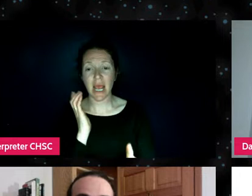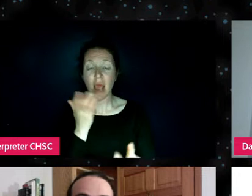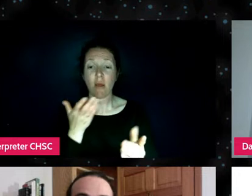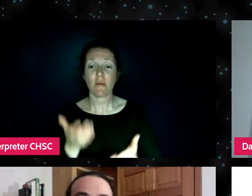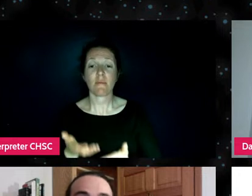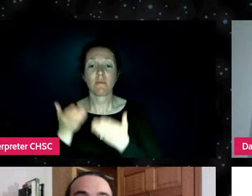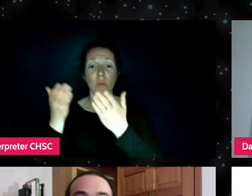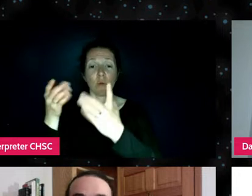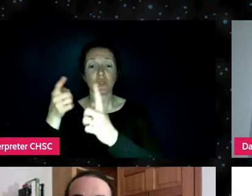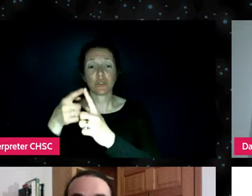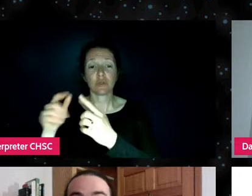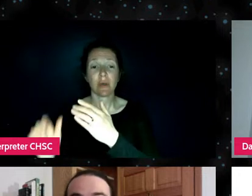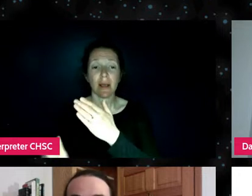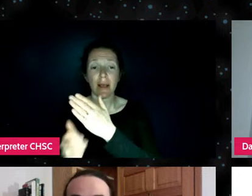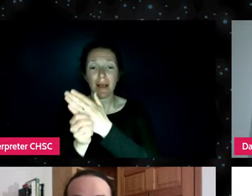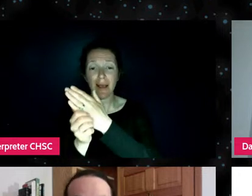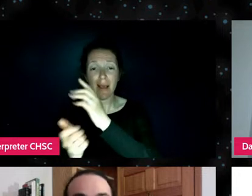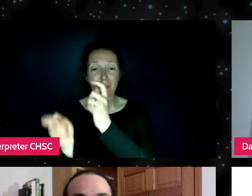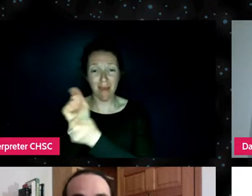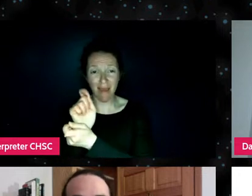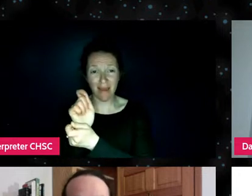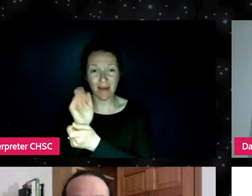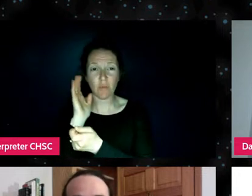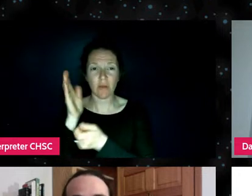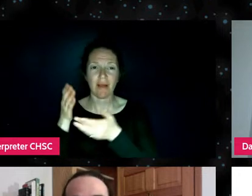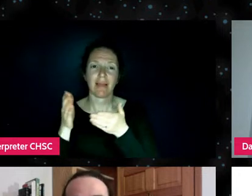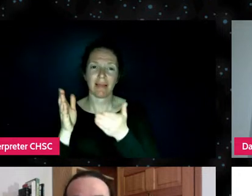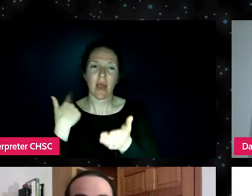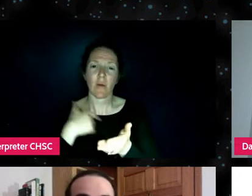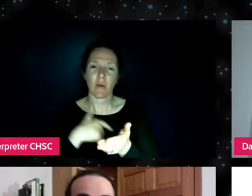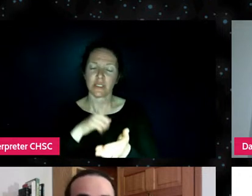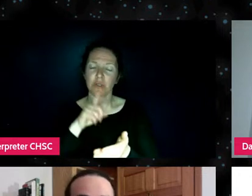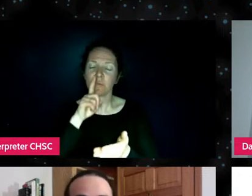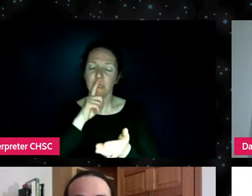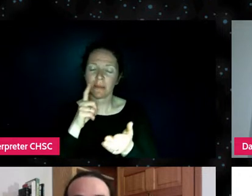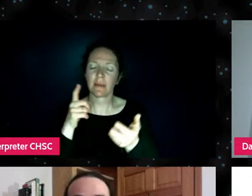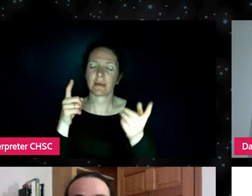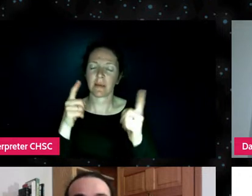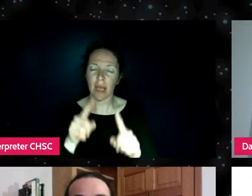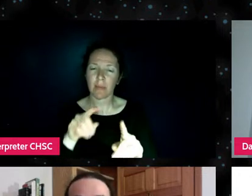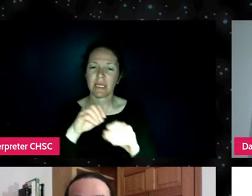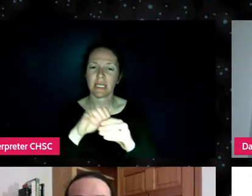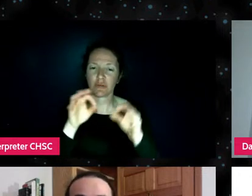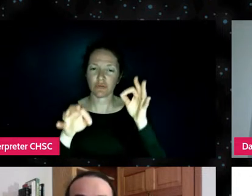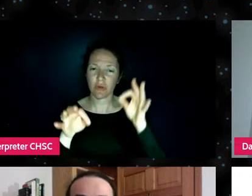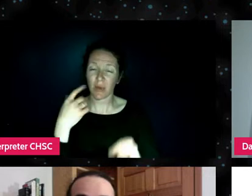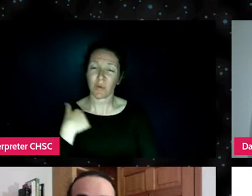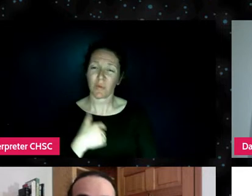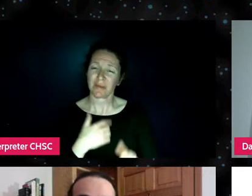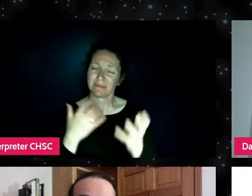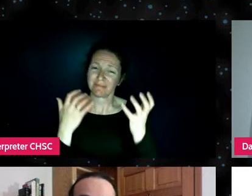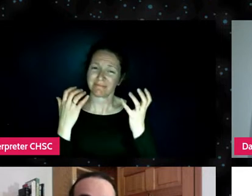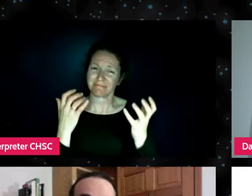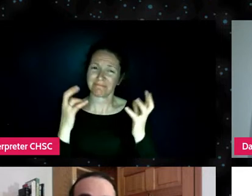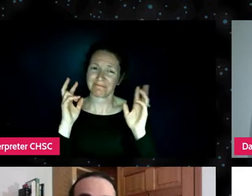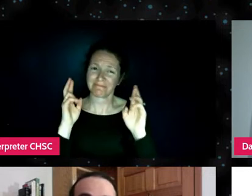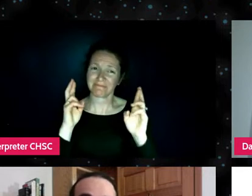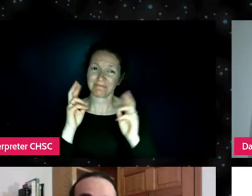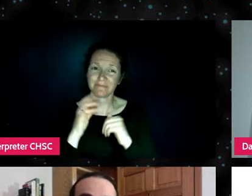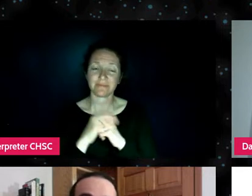amend will allow us to get to that trial. And we really think it should. The second point is